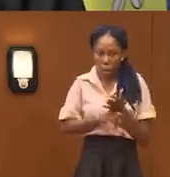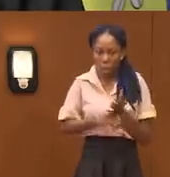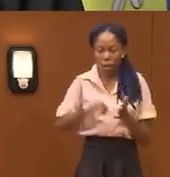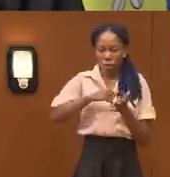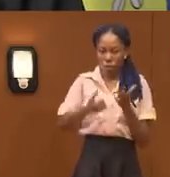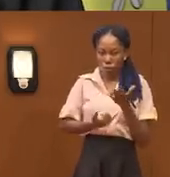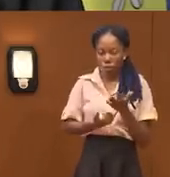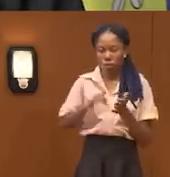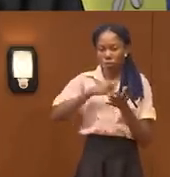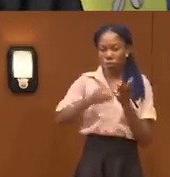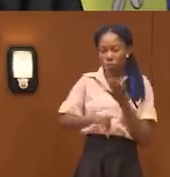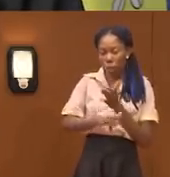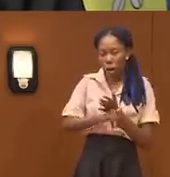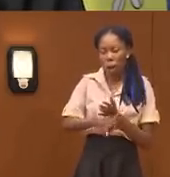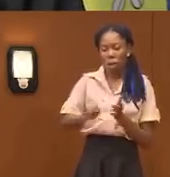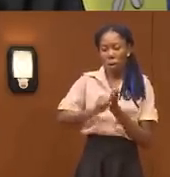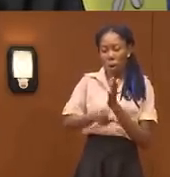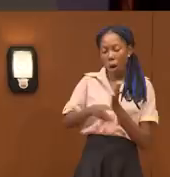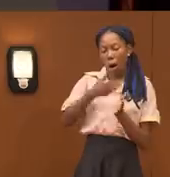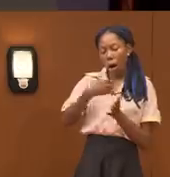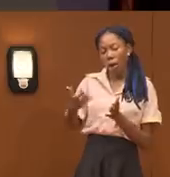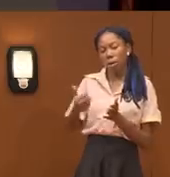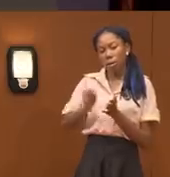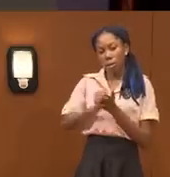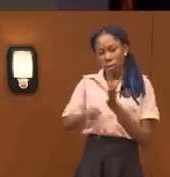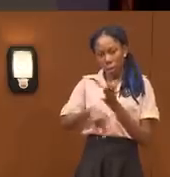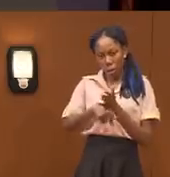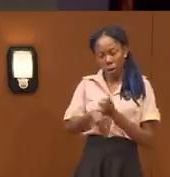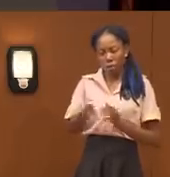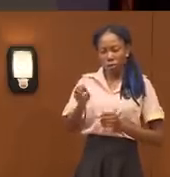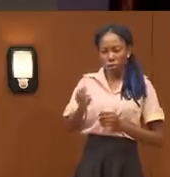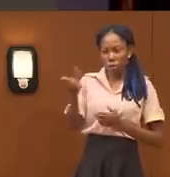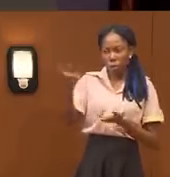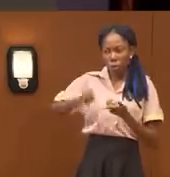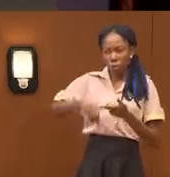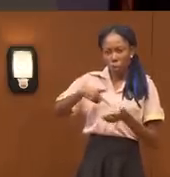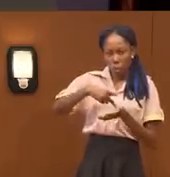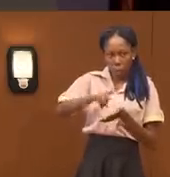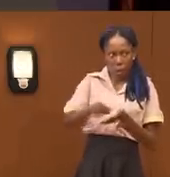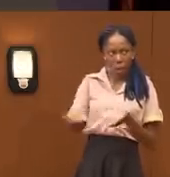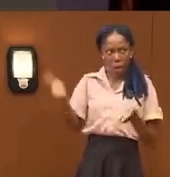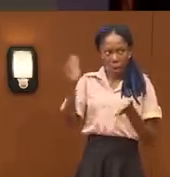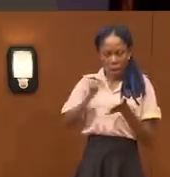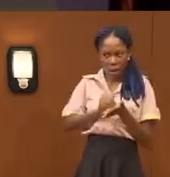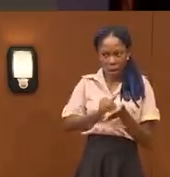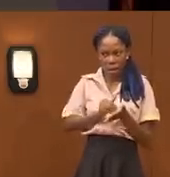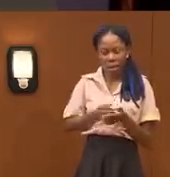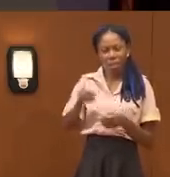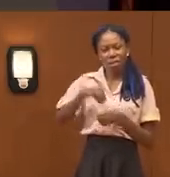right. September. Yes, I pay this month. One pay another batch again on July. So I have to pay on June. Okay, I call him say, I'm